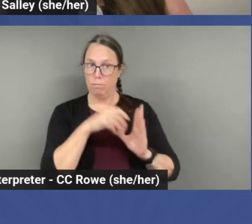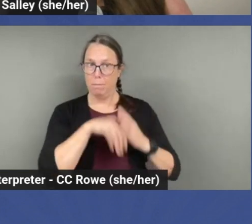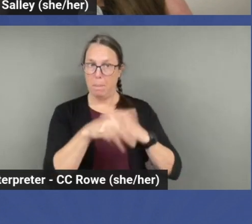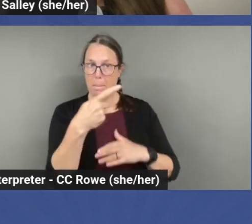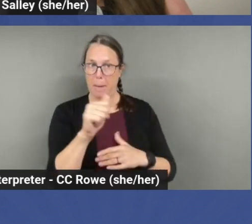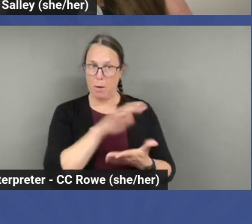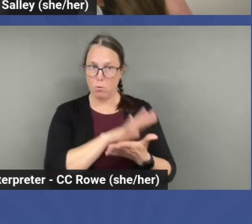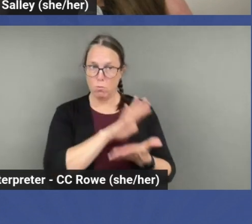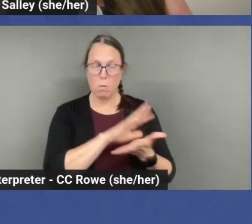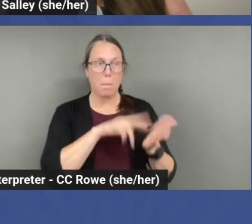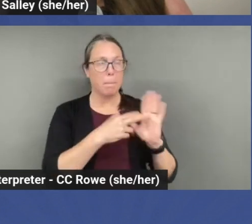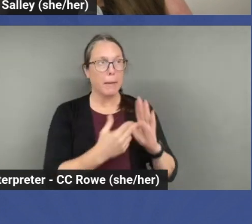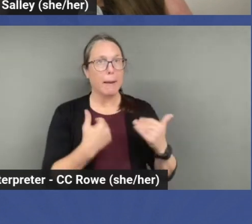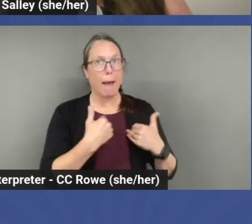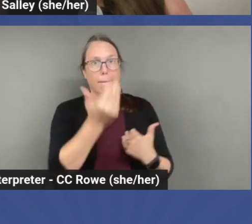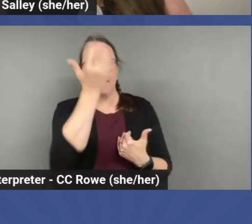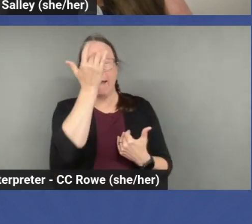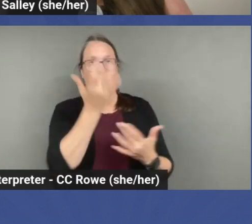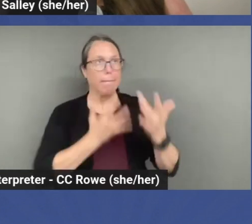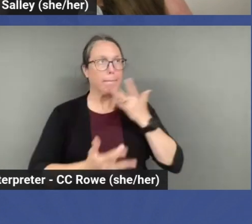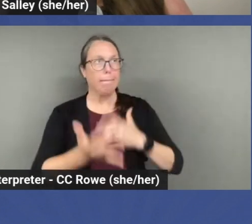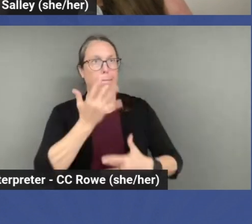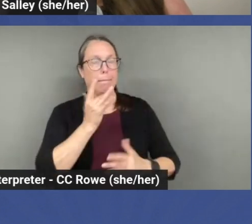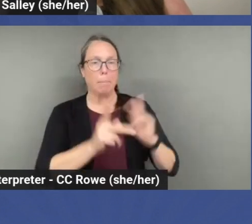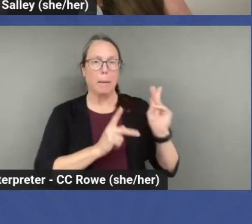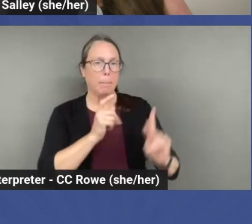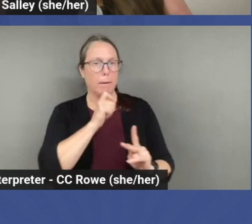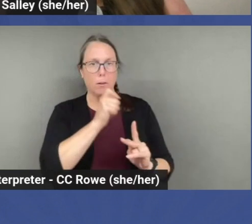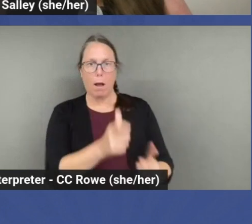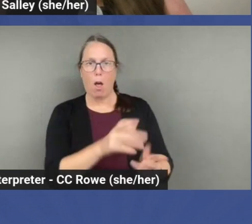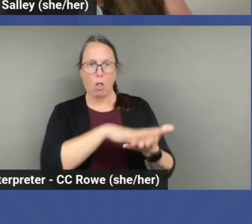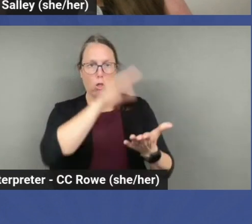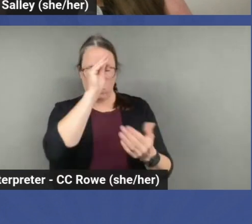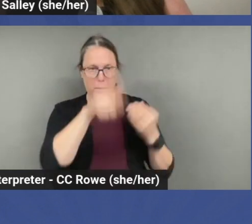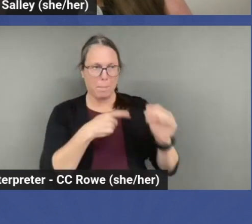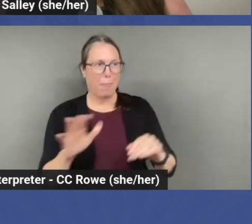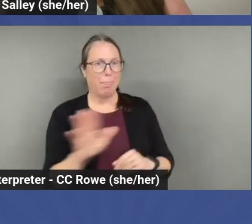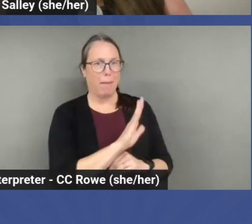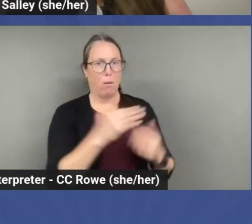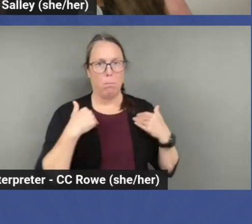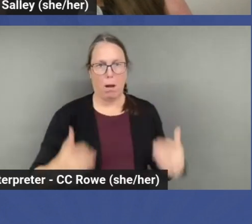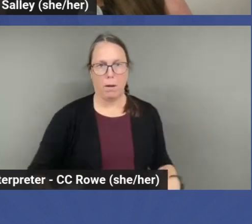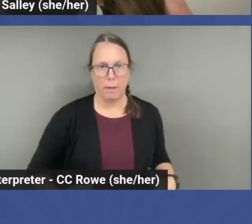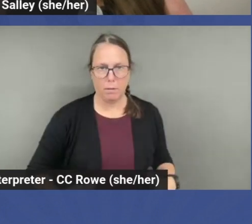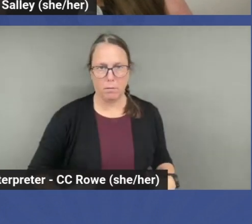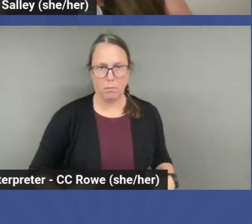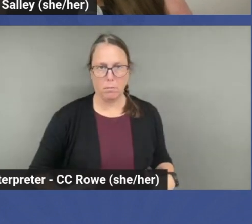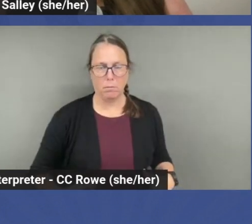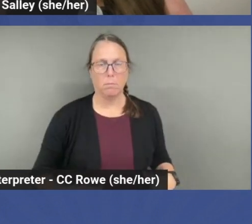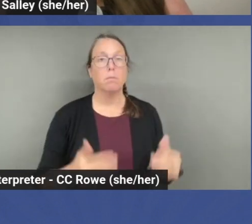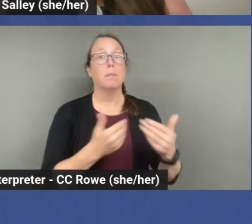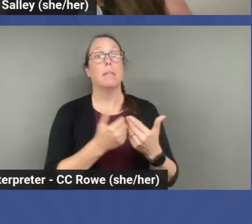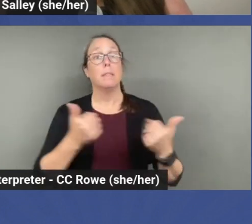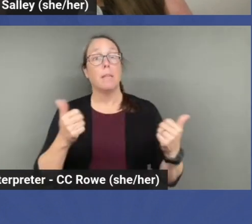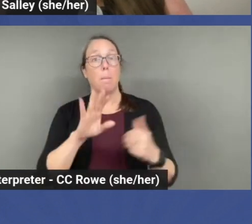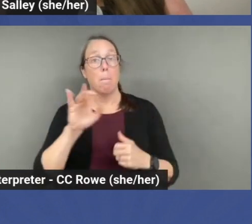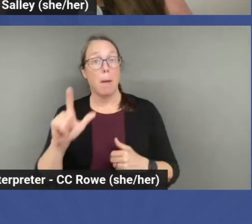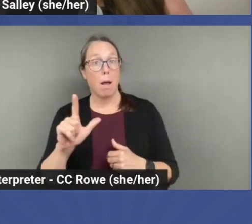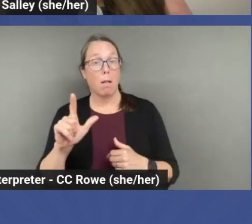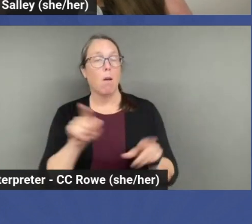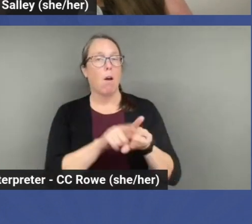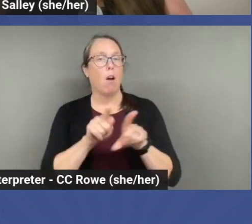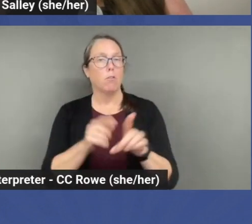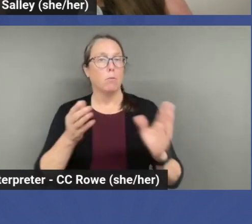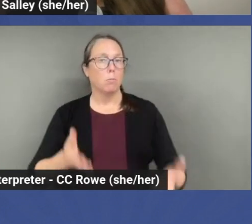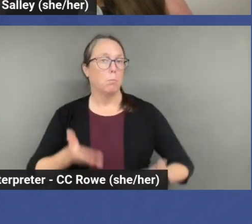in knowledge about our own bodies that students are not getting K through 12. A separate bill also